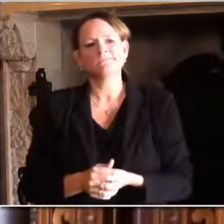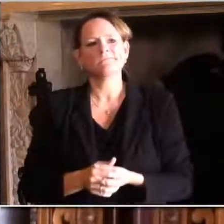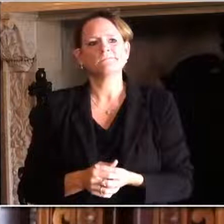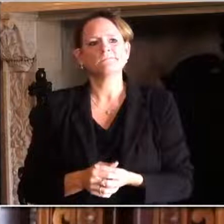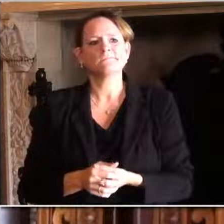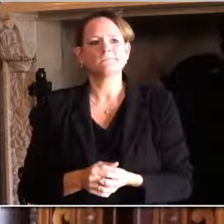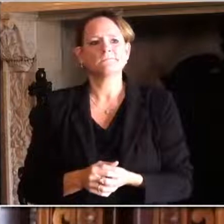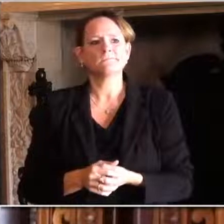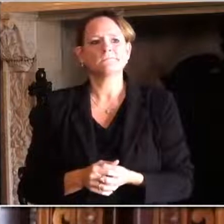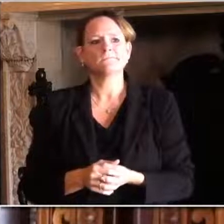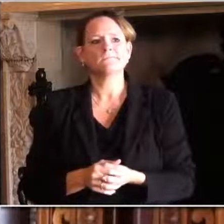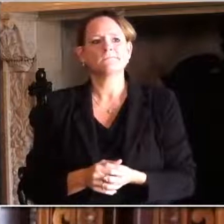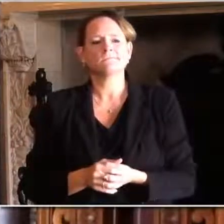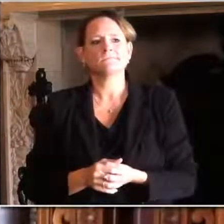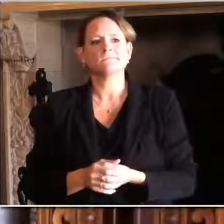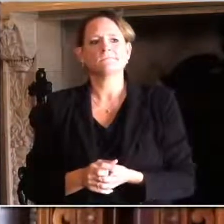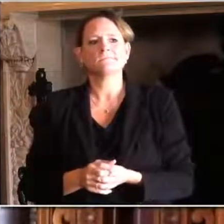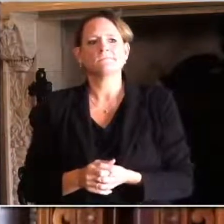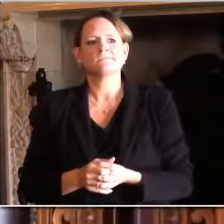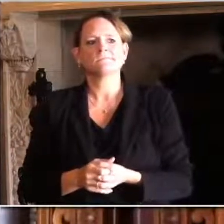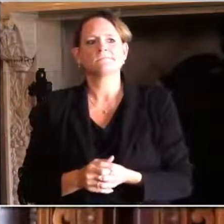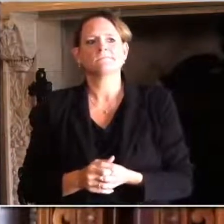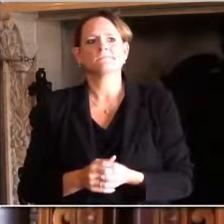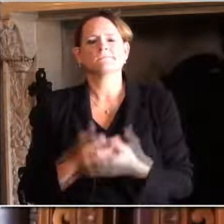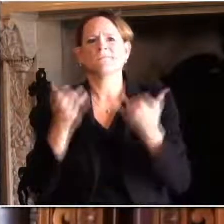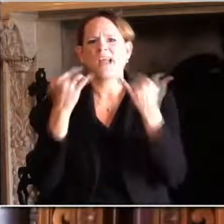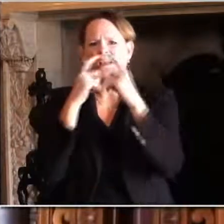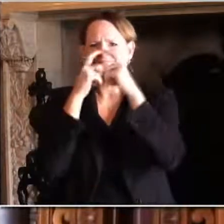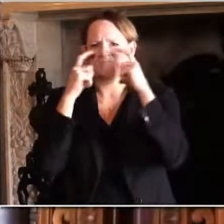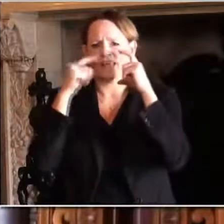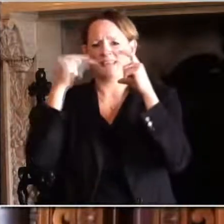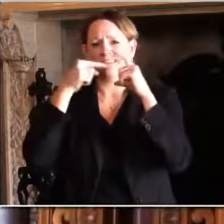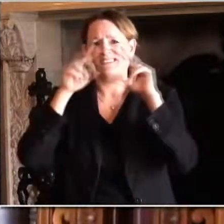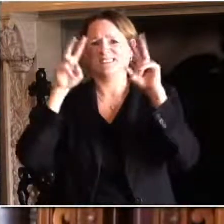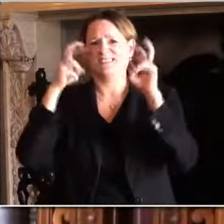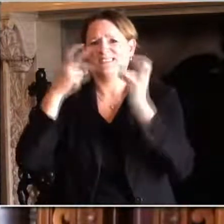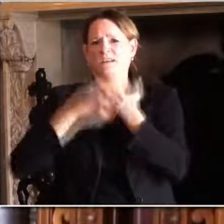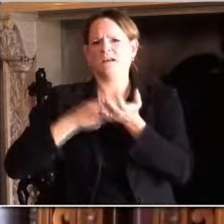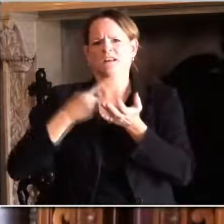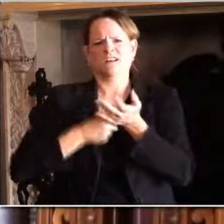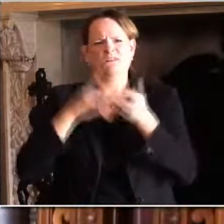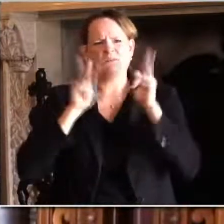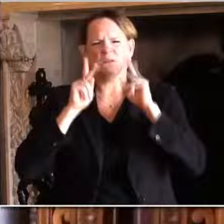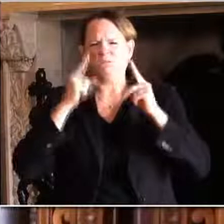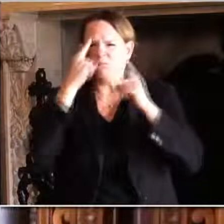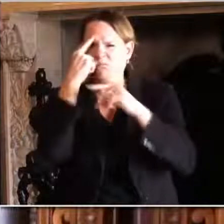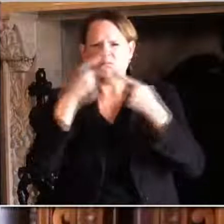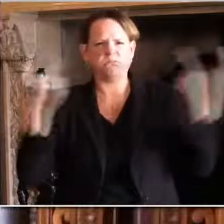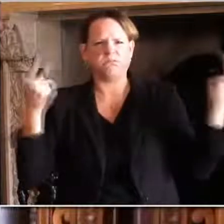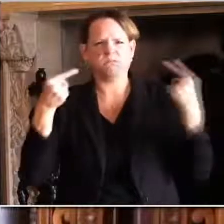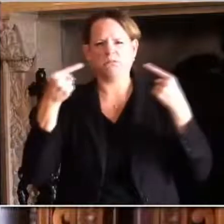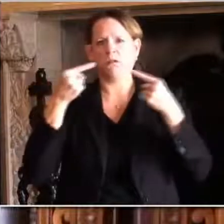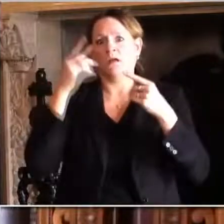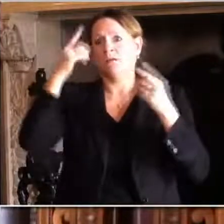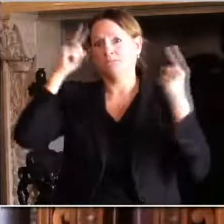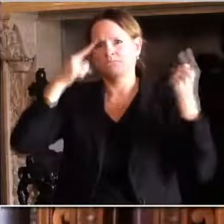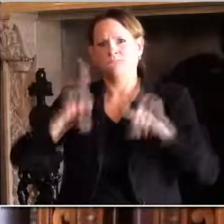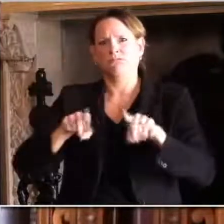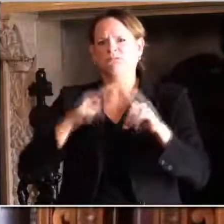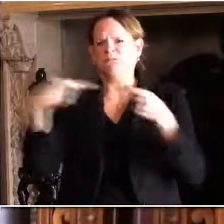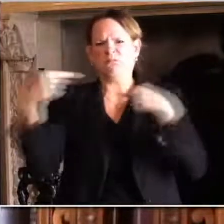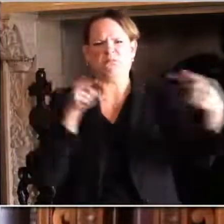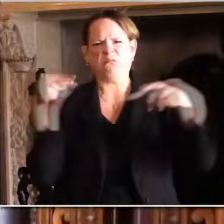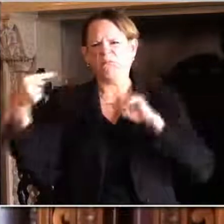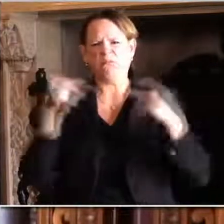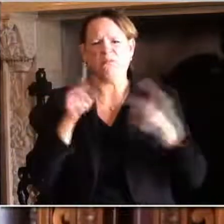topic, but, wearing a mask, it's not a hard thing to do when you're in public. I think one of the goals we did with this order is making sure that it was